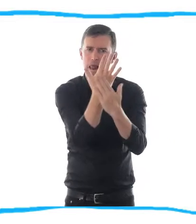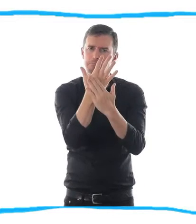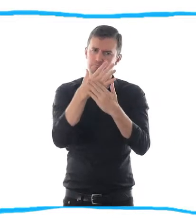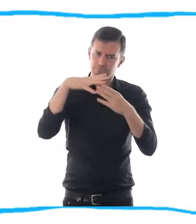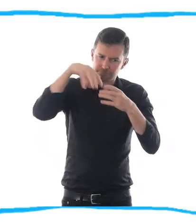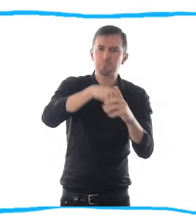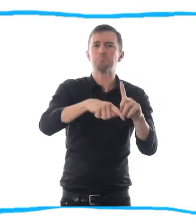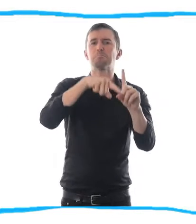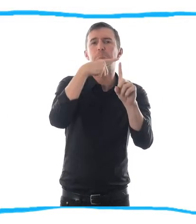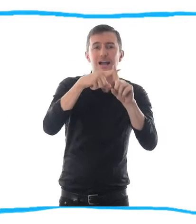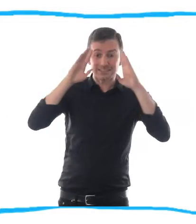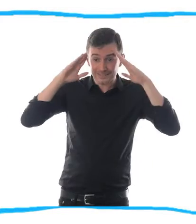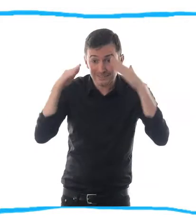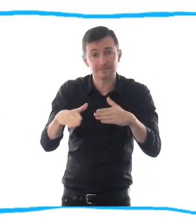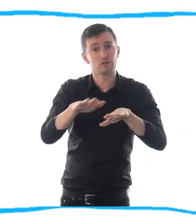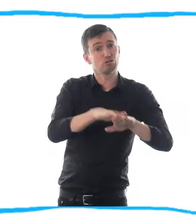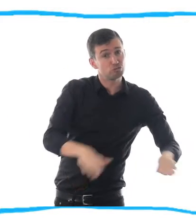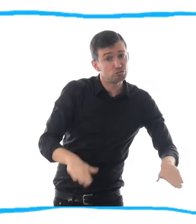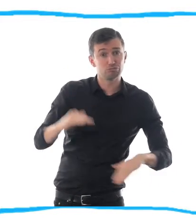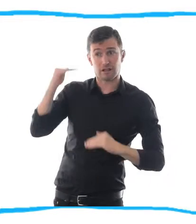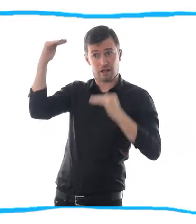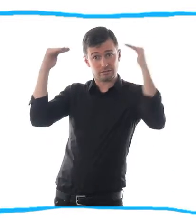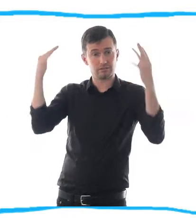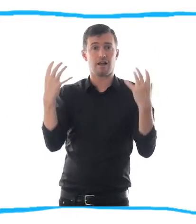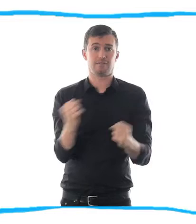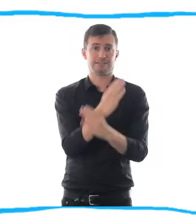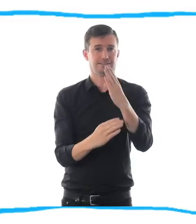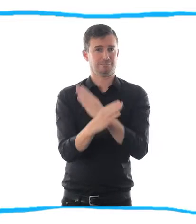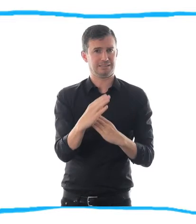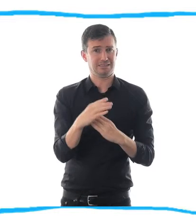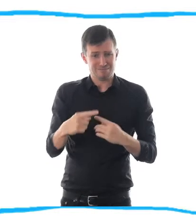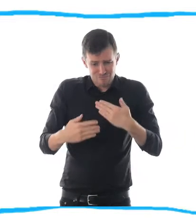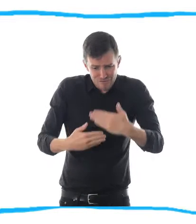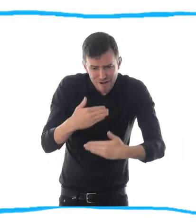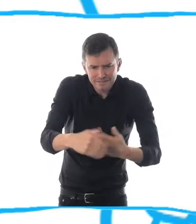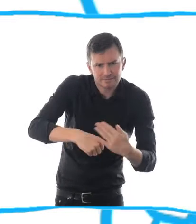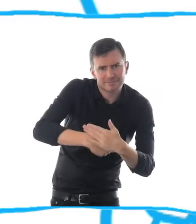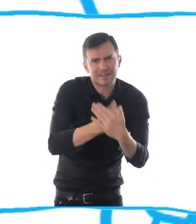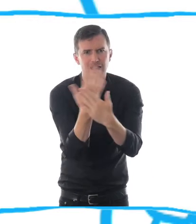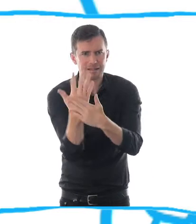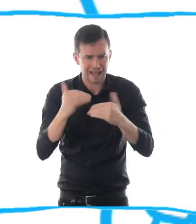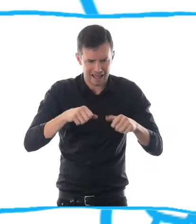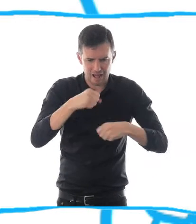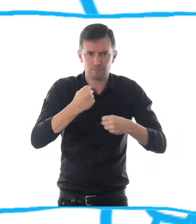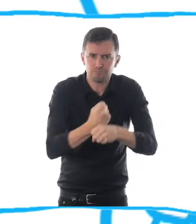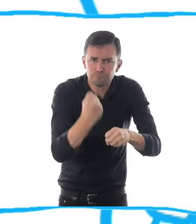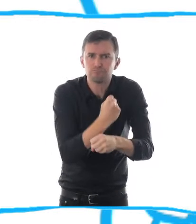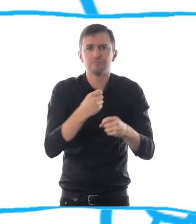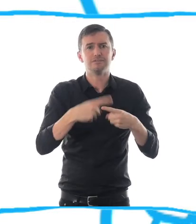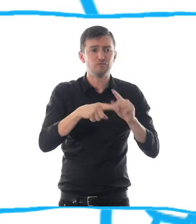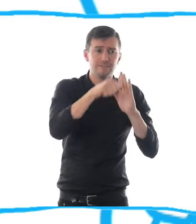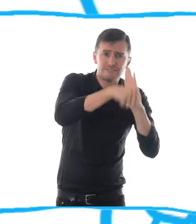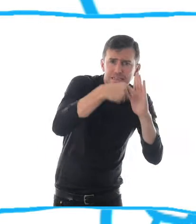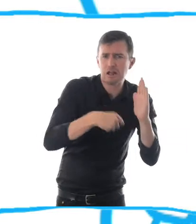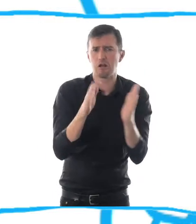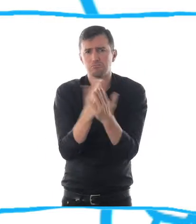positively include children and adults with disabilities, both in the process of development and in the production itself. Children and adults with disabilities